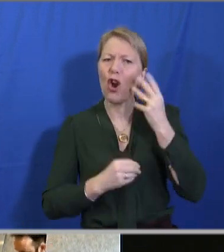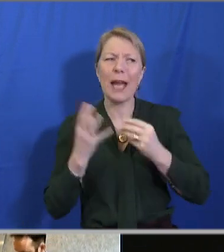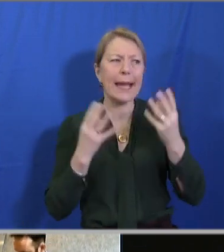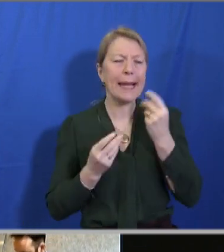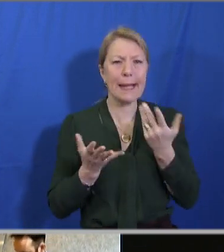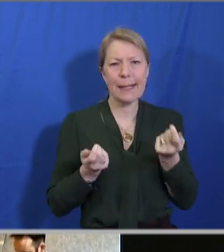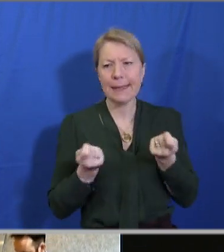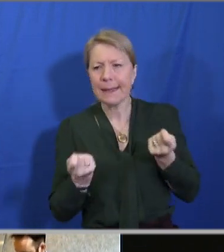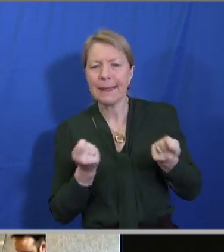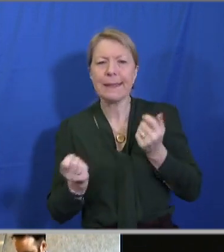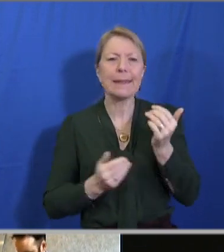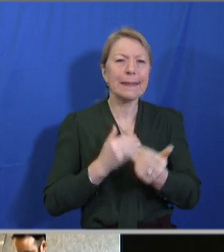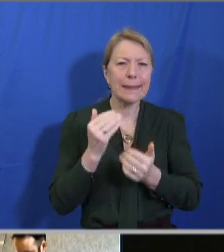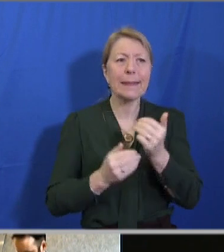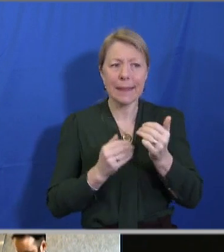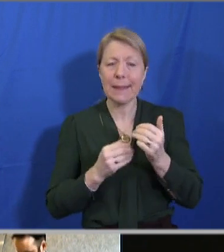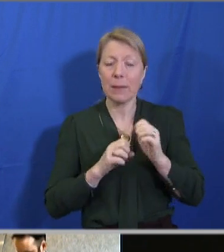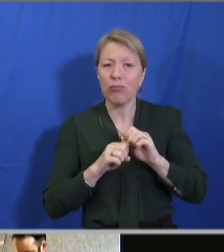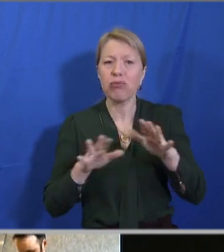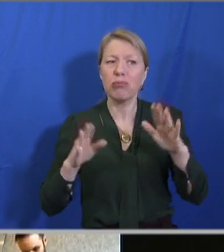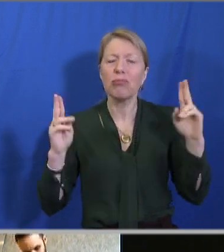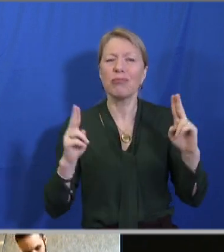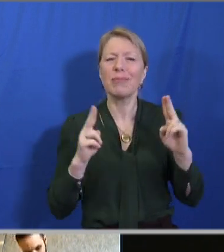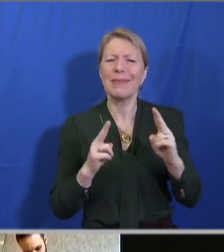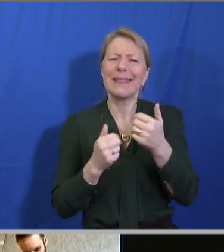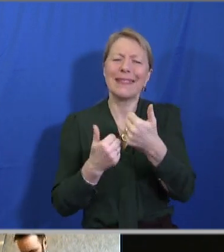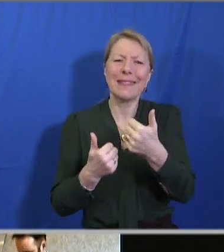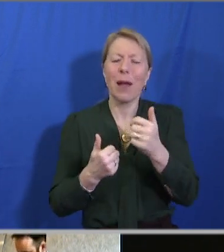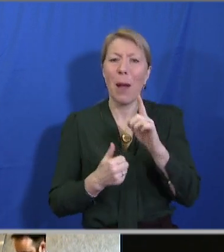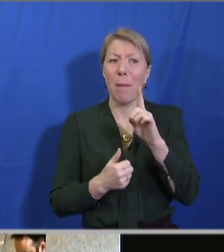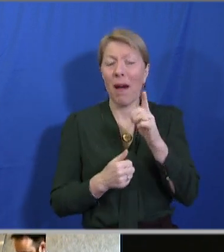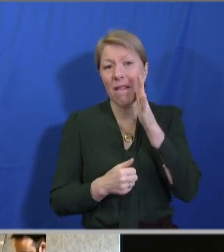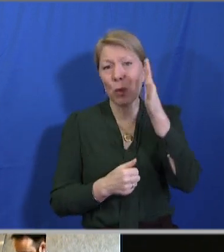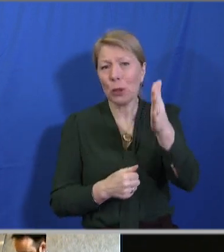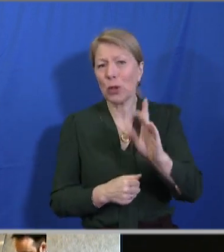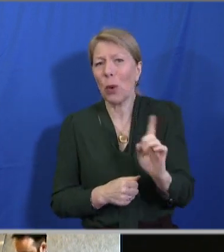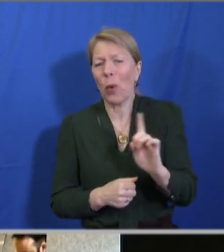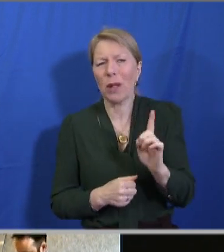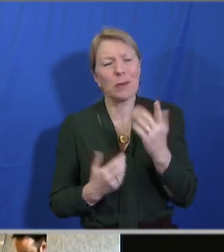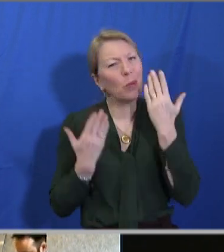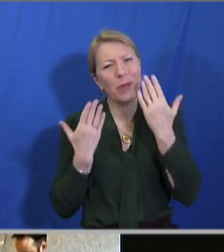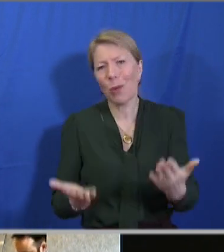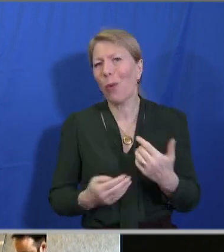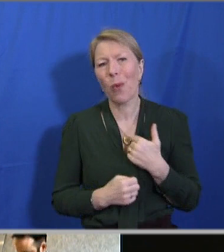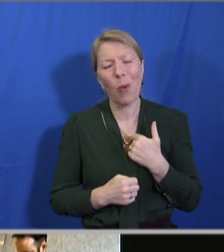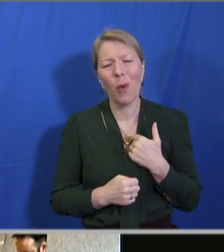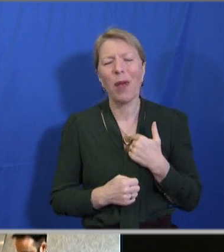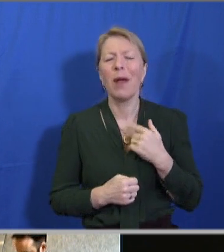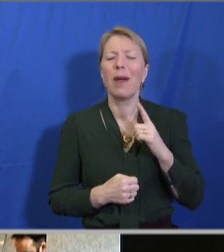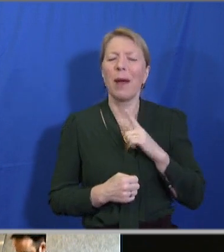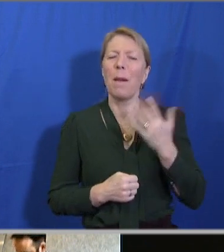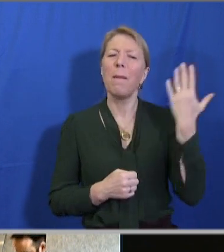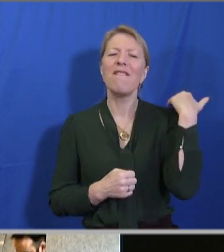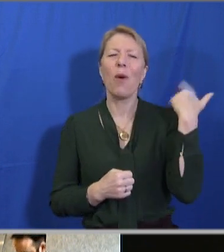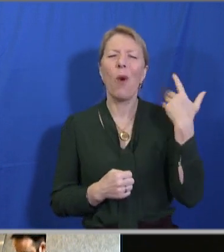transmission. It's not possible to fully quantify the COVID-19 risk to increase respite services. Each service user and